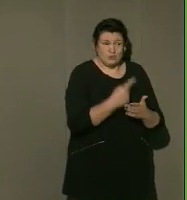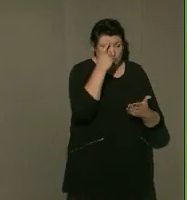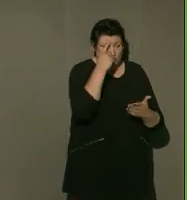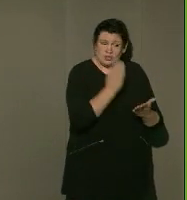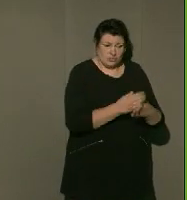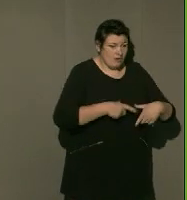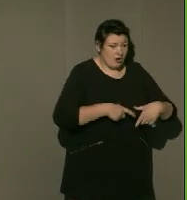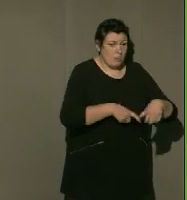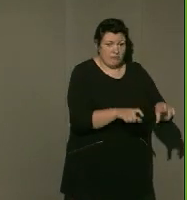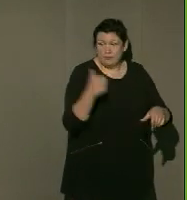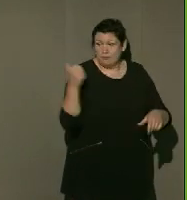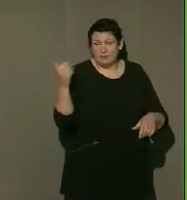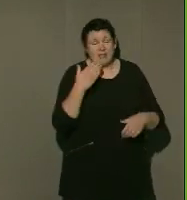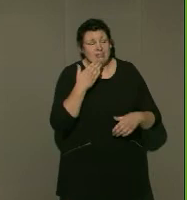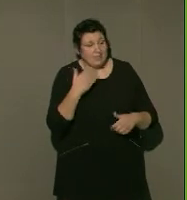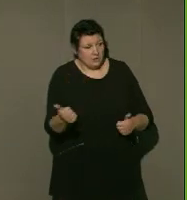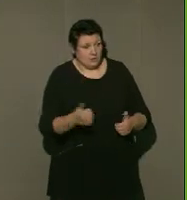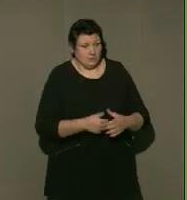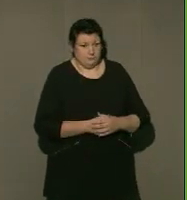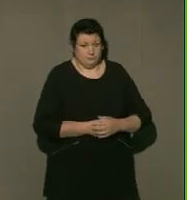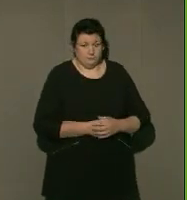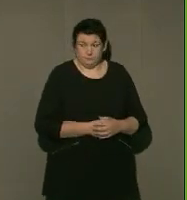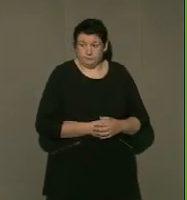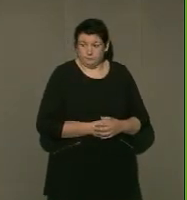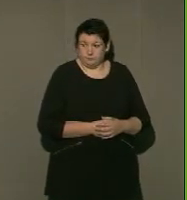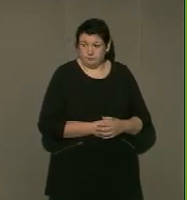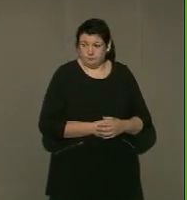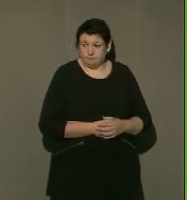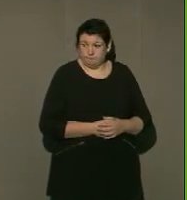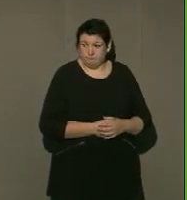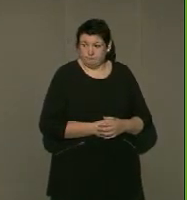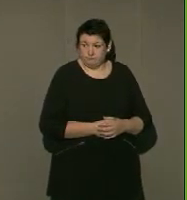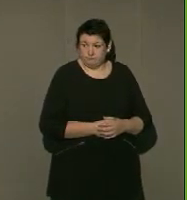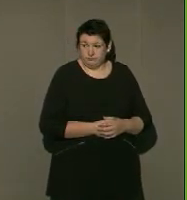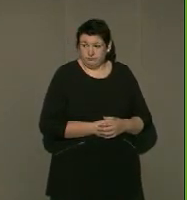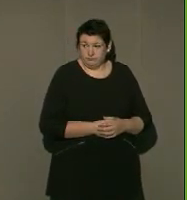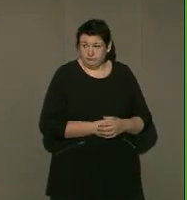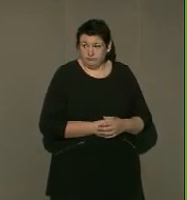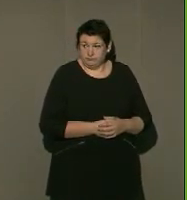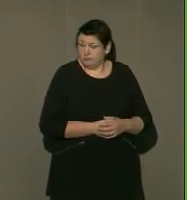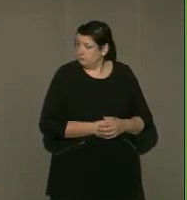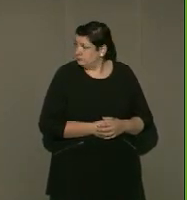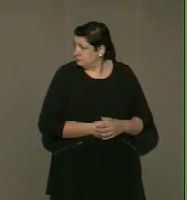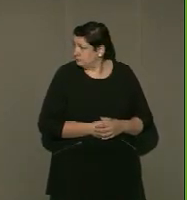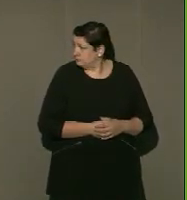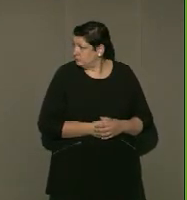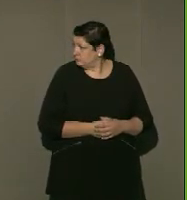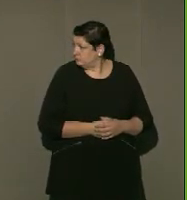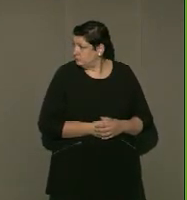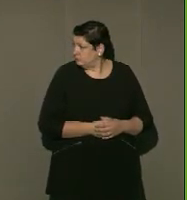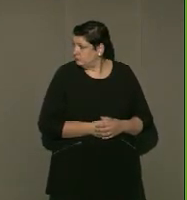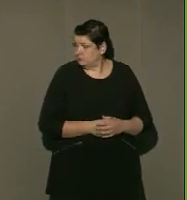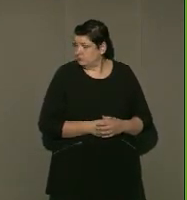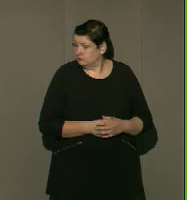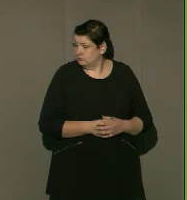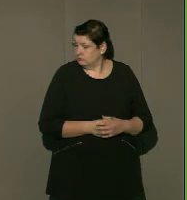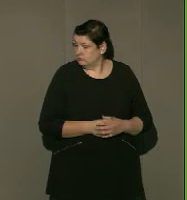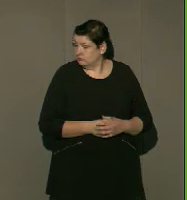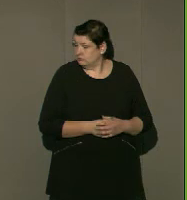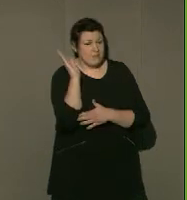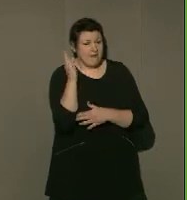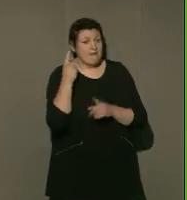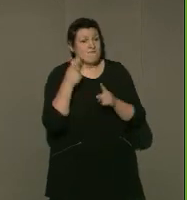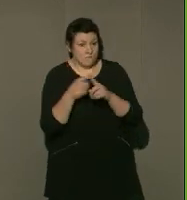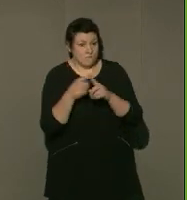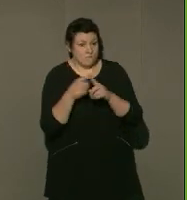Thank you very much. Thank you very much. Thank you for that contribution. I now want a speaker for the motion,